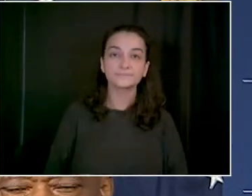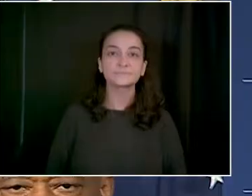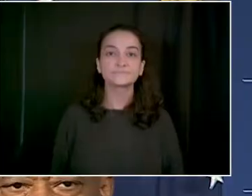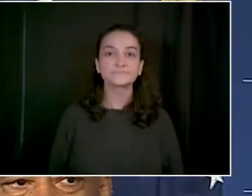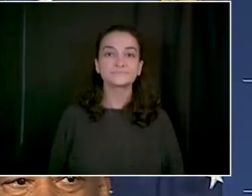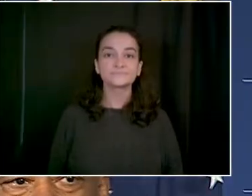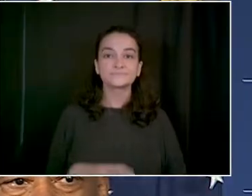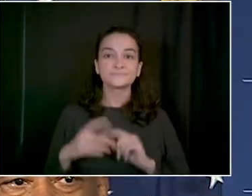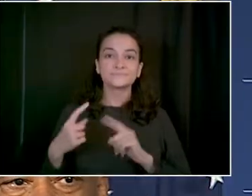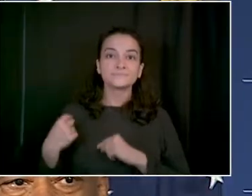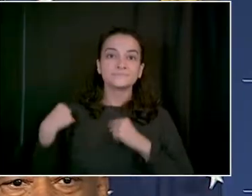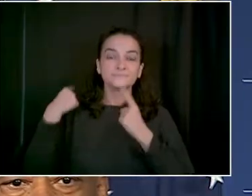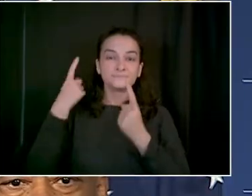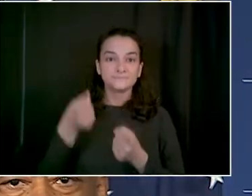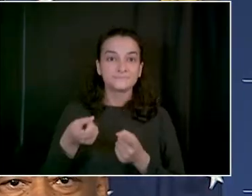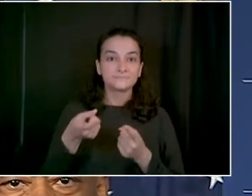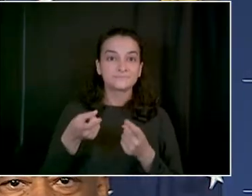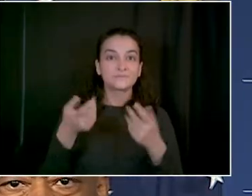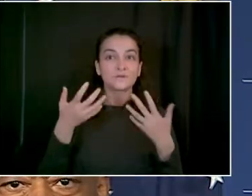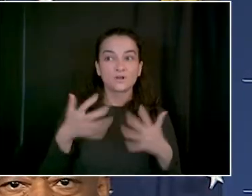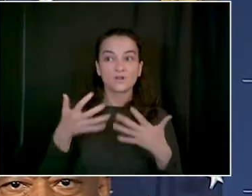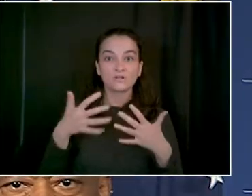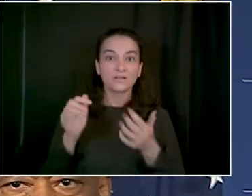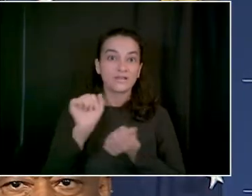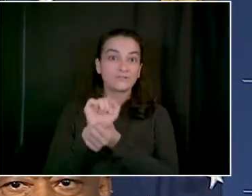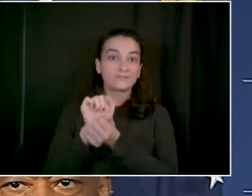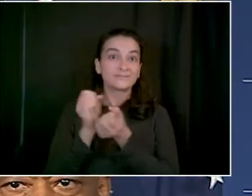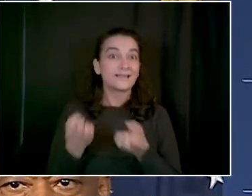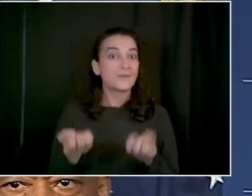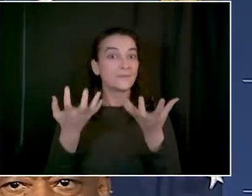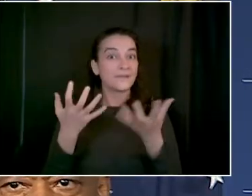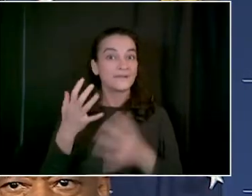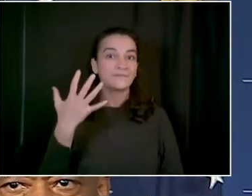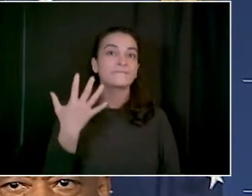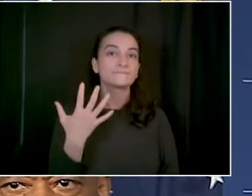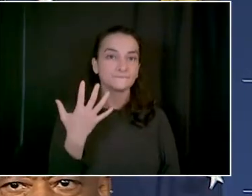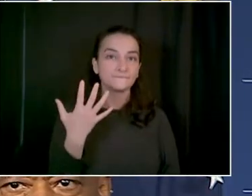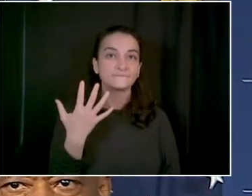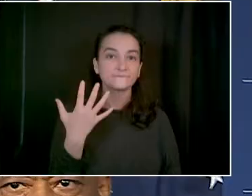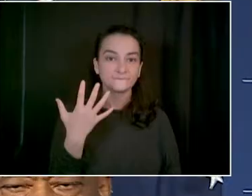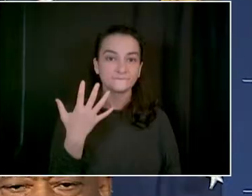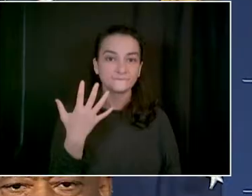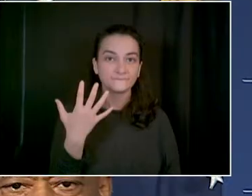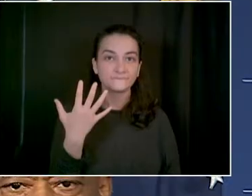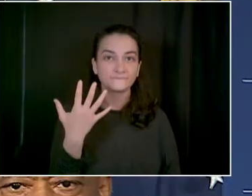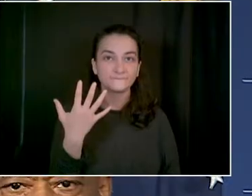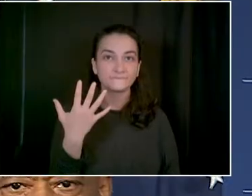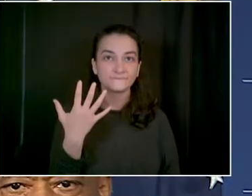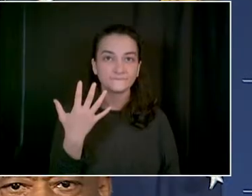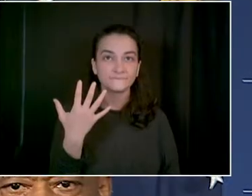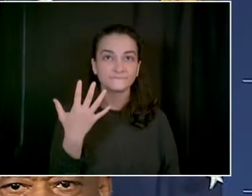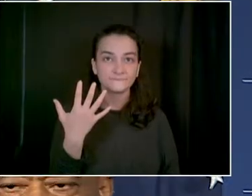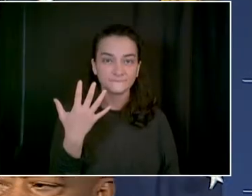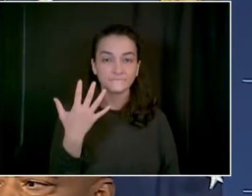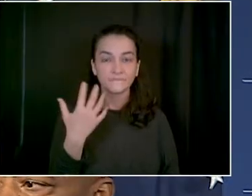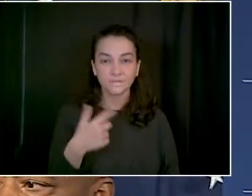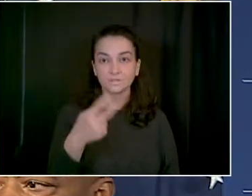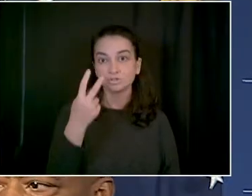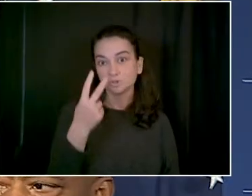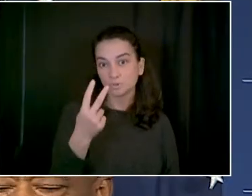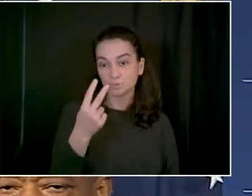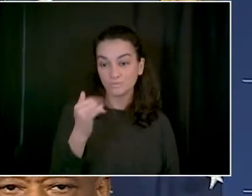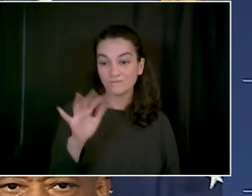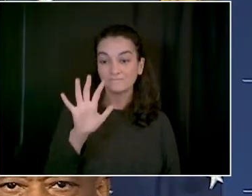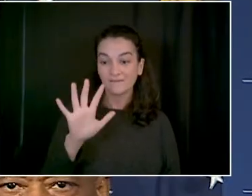all repeat offenders and all previously tied to citywide robbery patterns. A 4th turned himself in